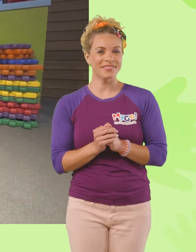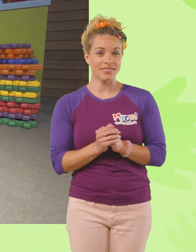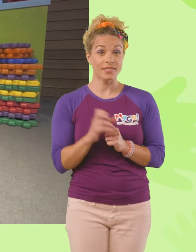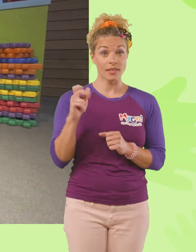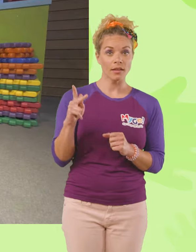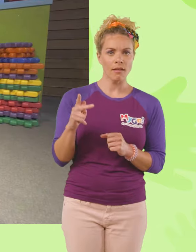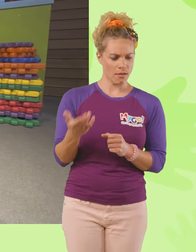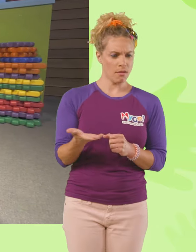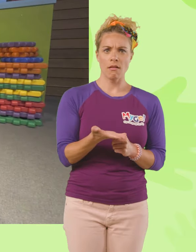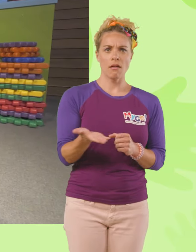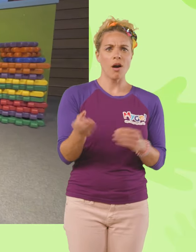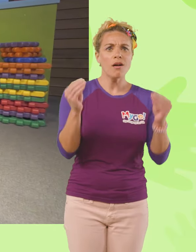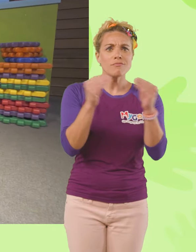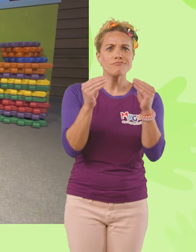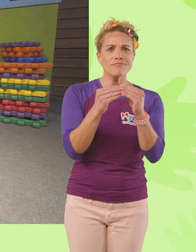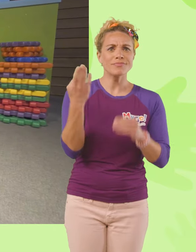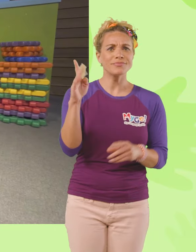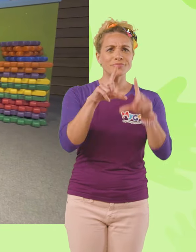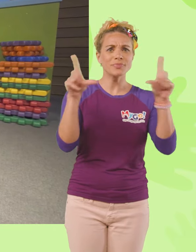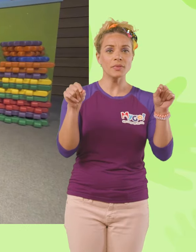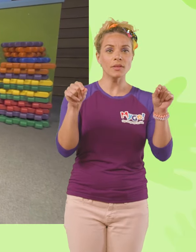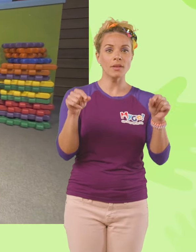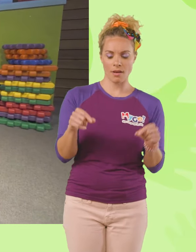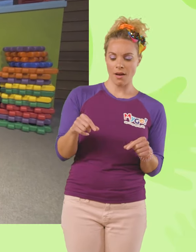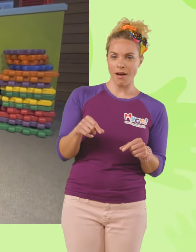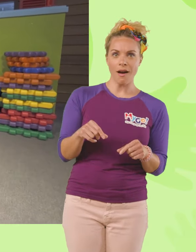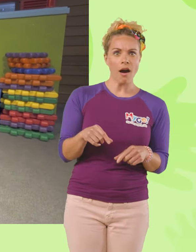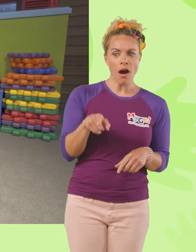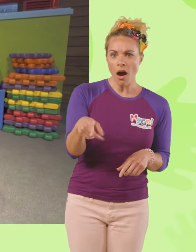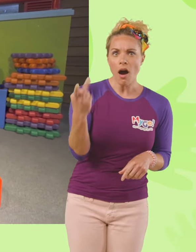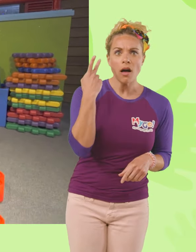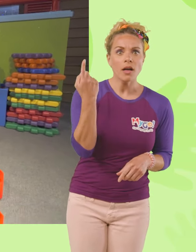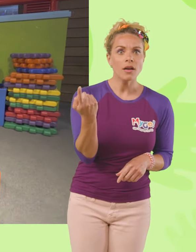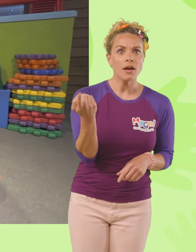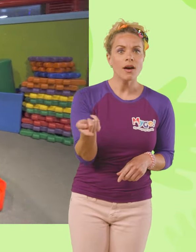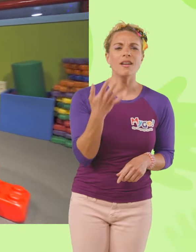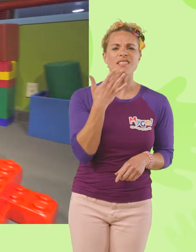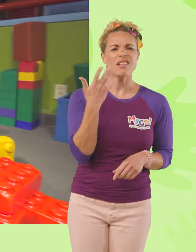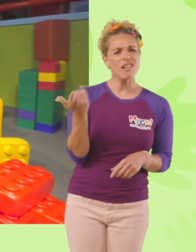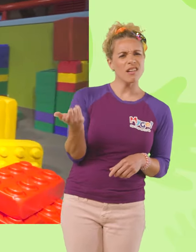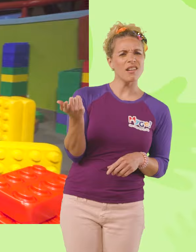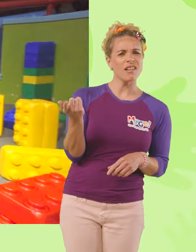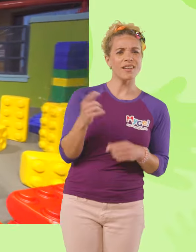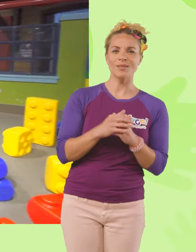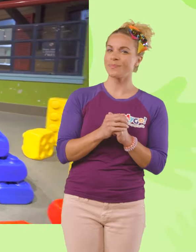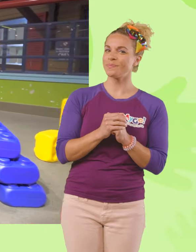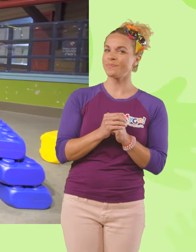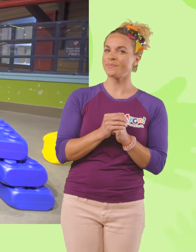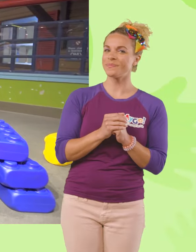Okay. Hey, here's some more blue bricks. Look at this one. What color's that?